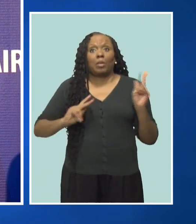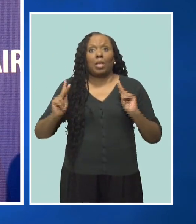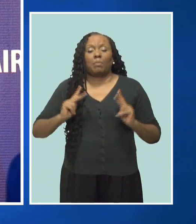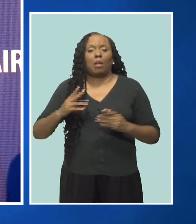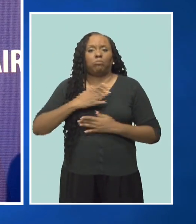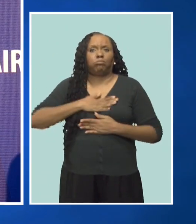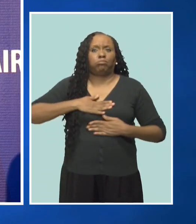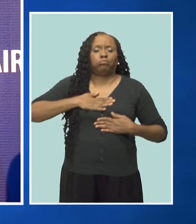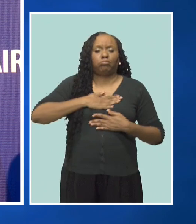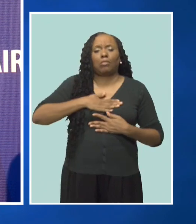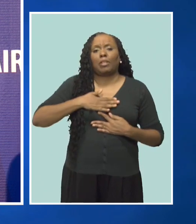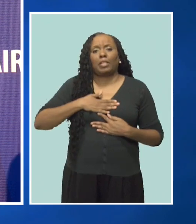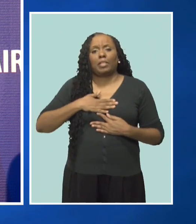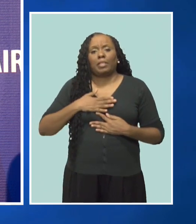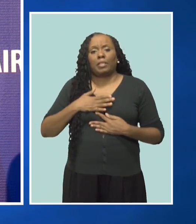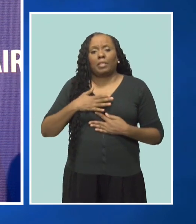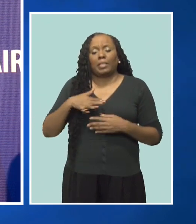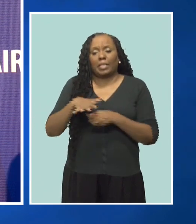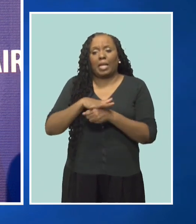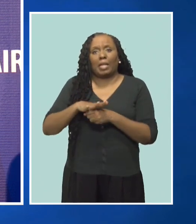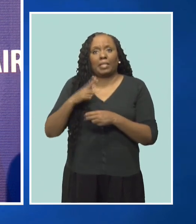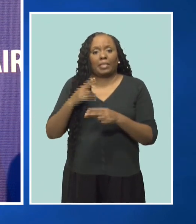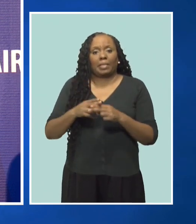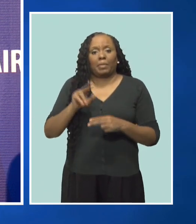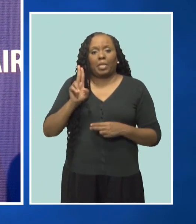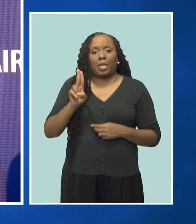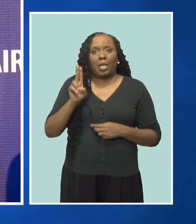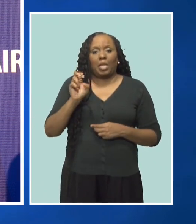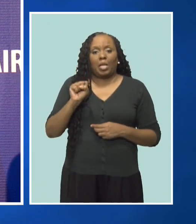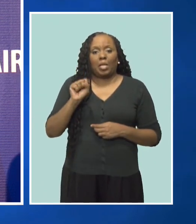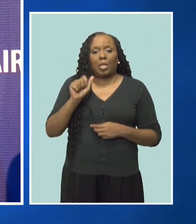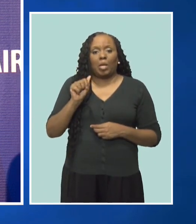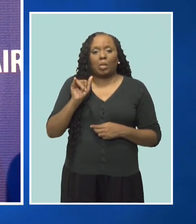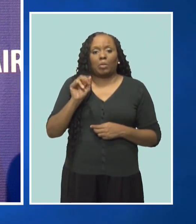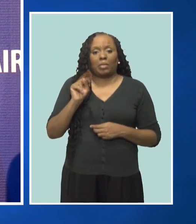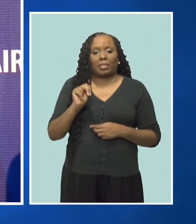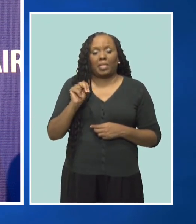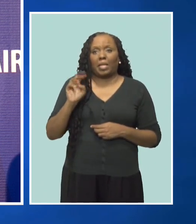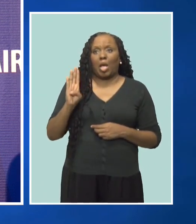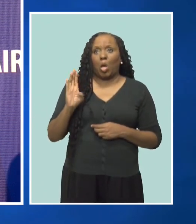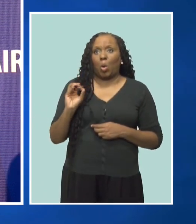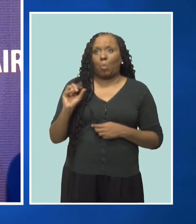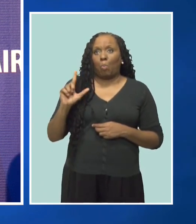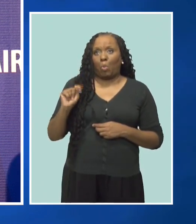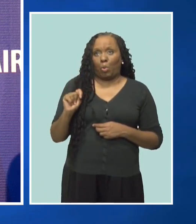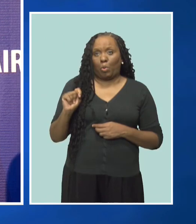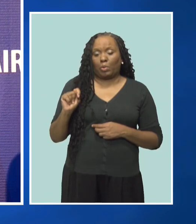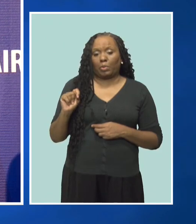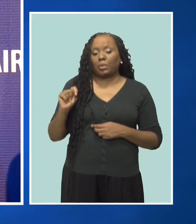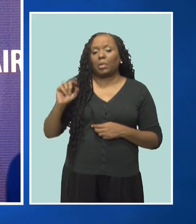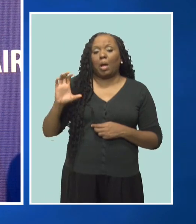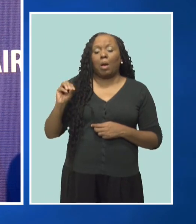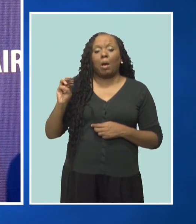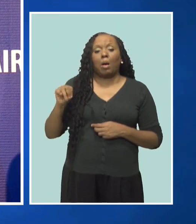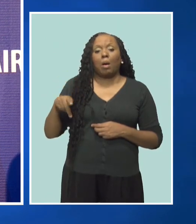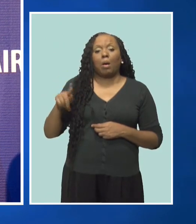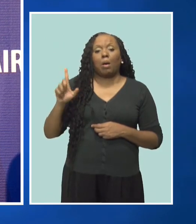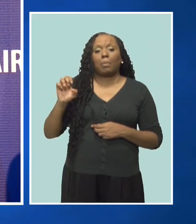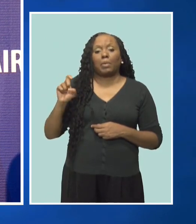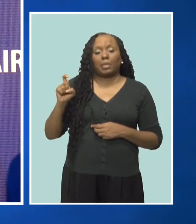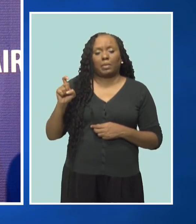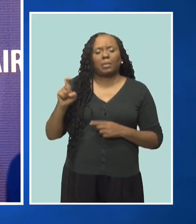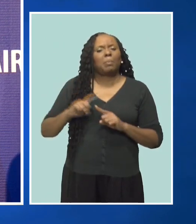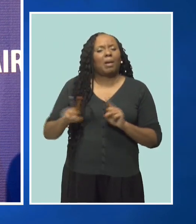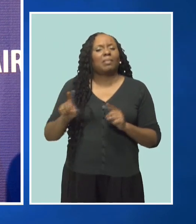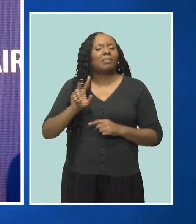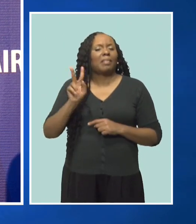Bolt complex, but we reverted to Kensington because Kensington allows for a much wider attendance. With the Usain Bolt